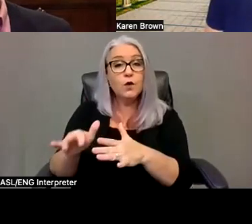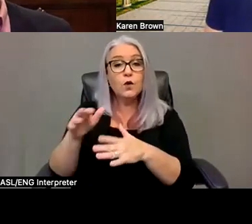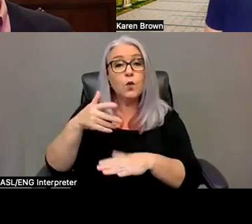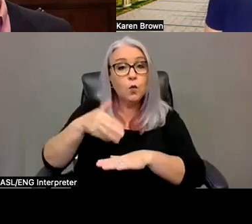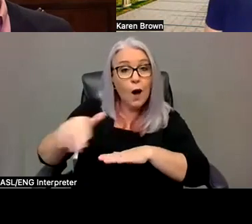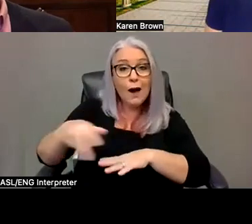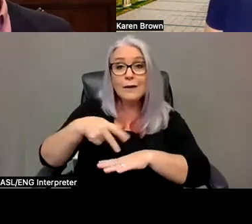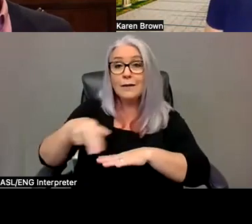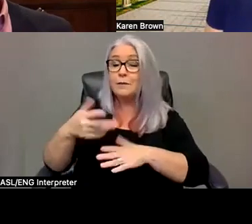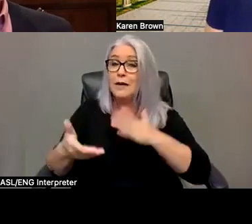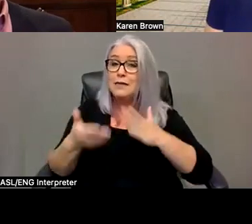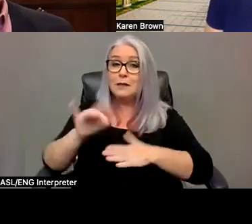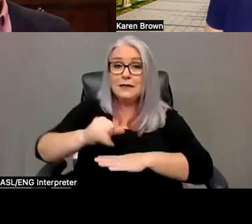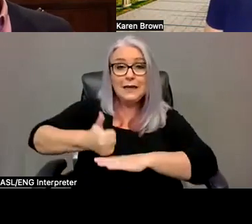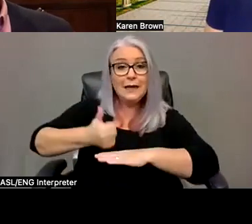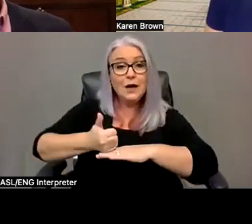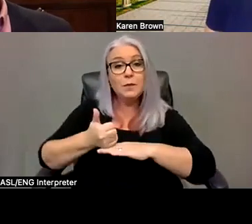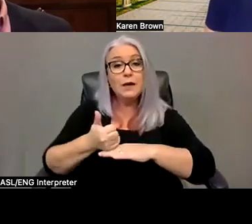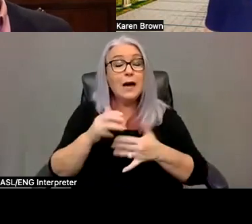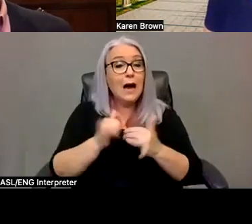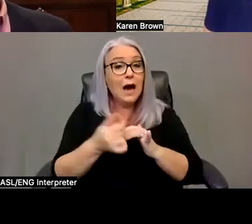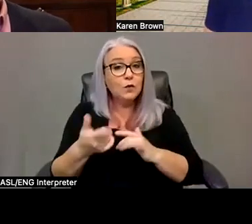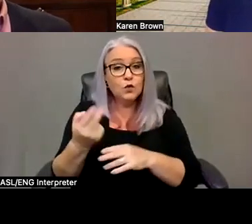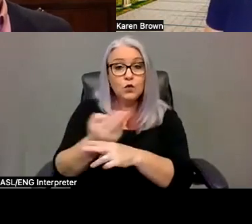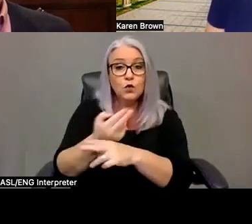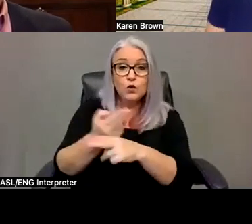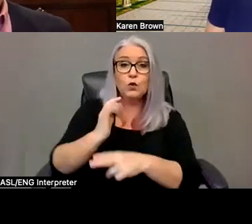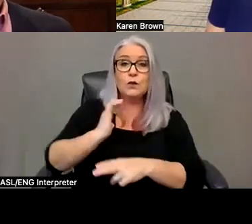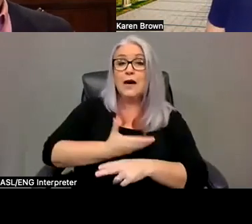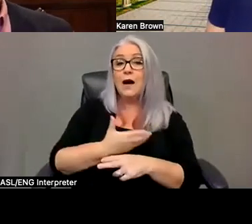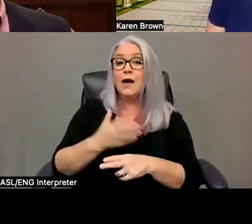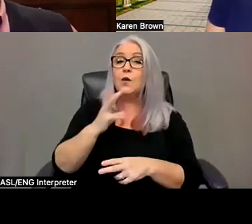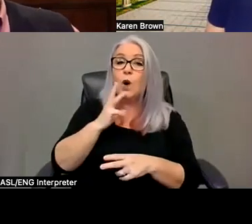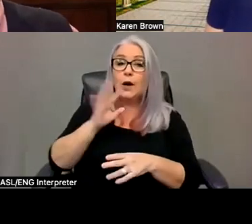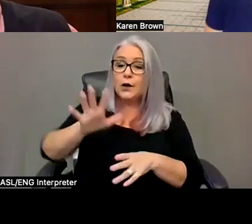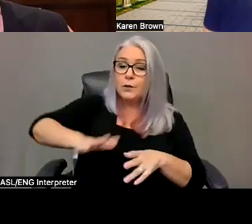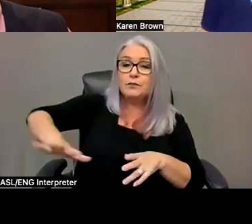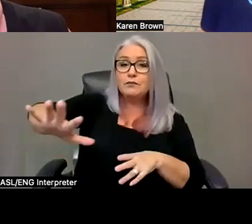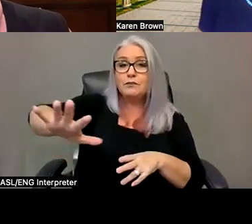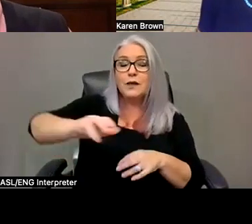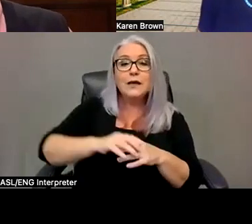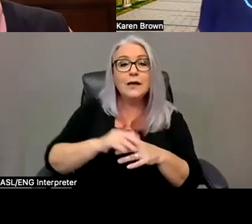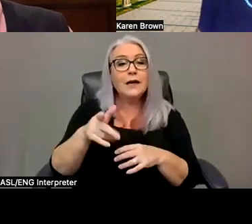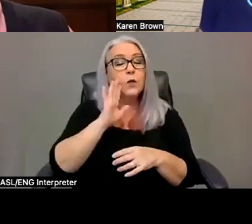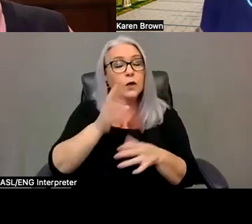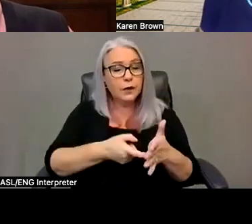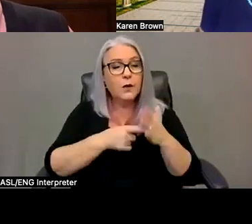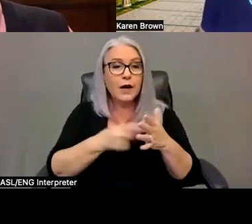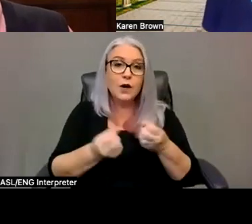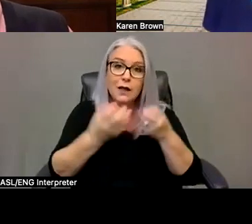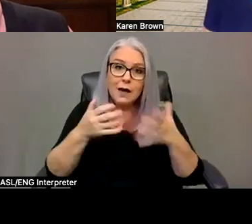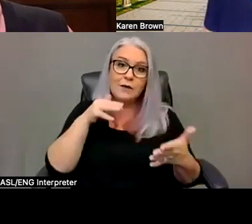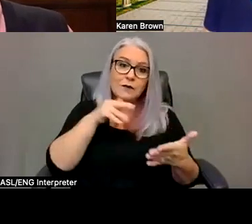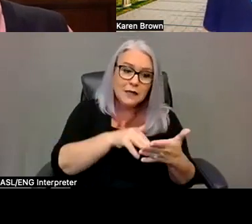we are looking at how to better use our marina. So it's going to require a lot of study. We